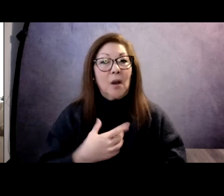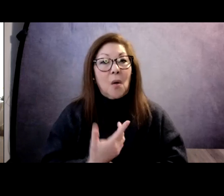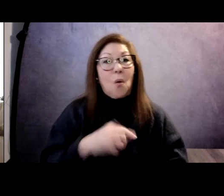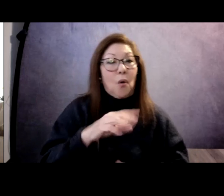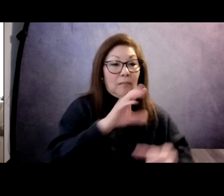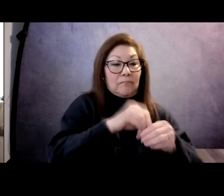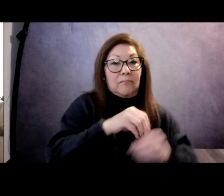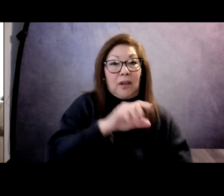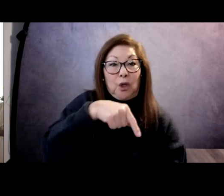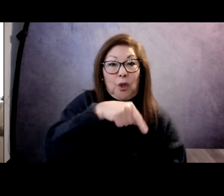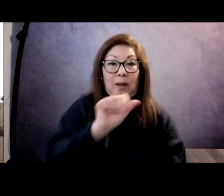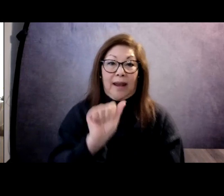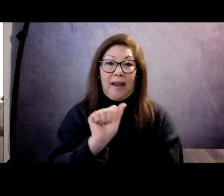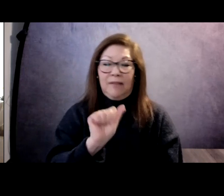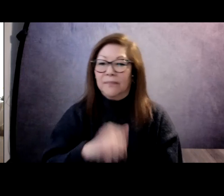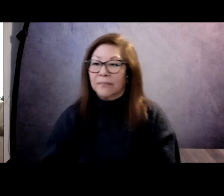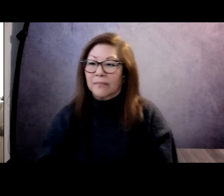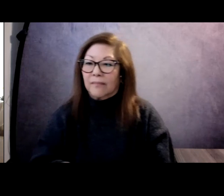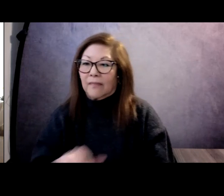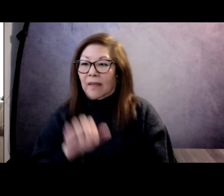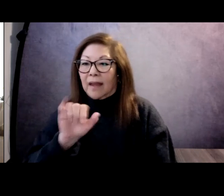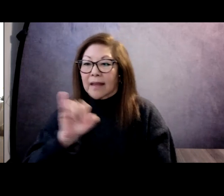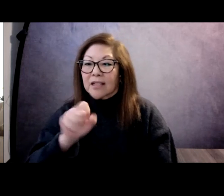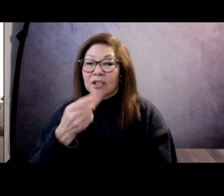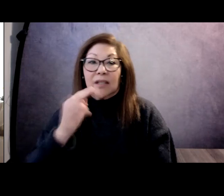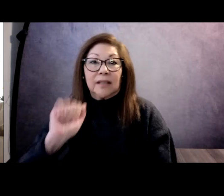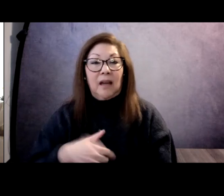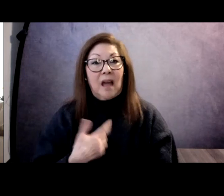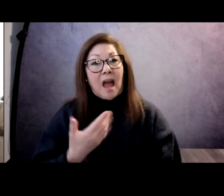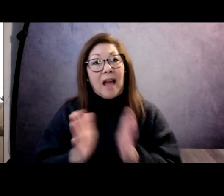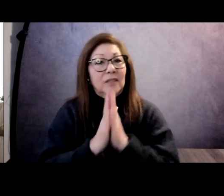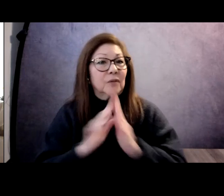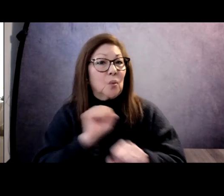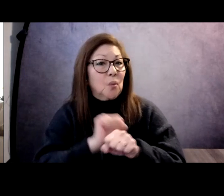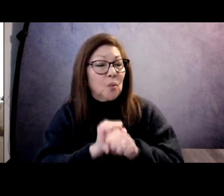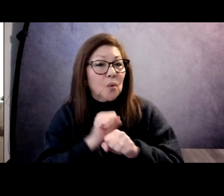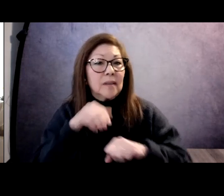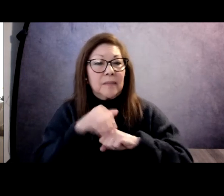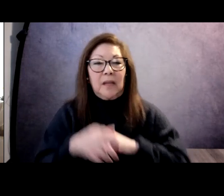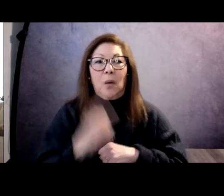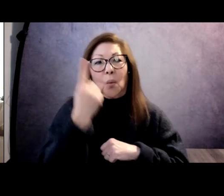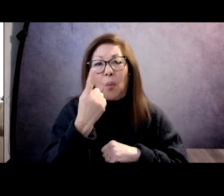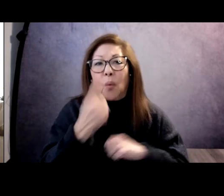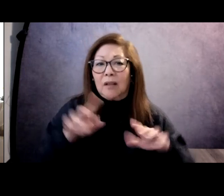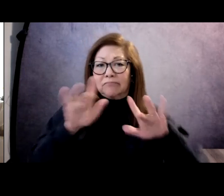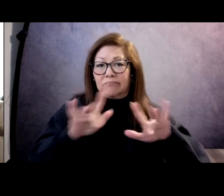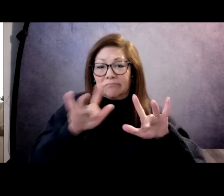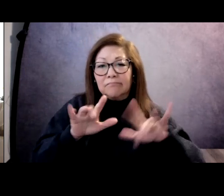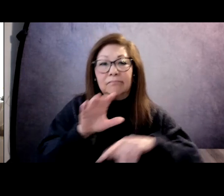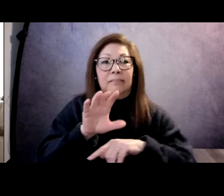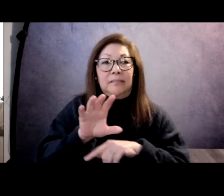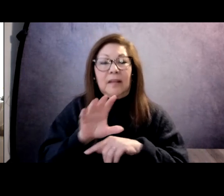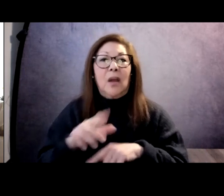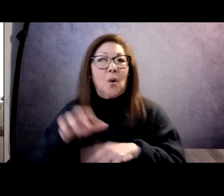Q&A. Okay, Ishita asks, for work submissions, do you prefer one-take recordings or dance film that might have more